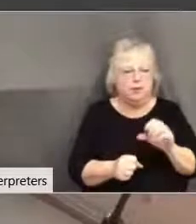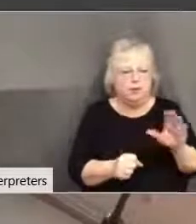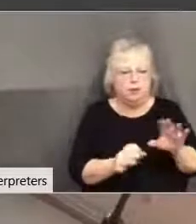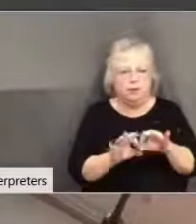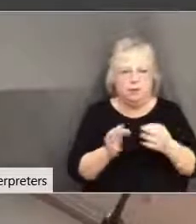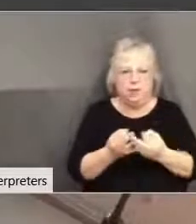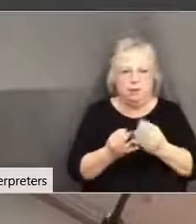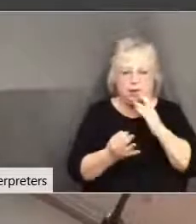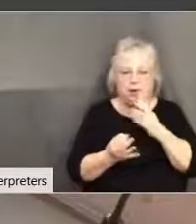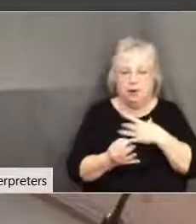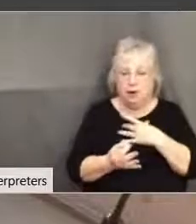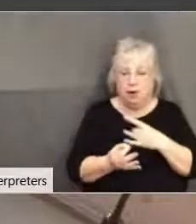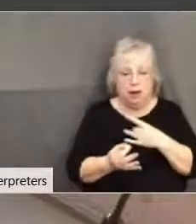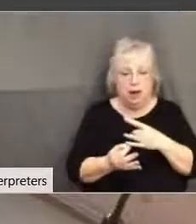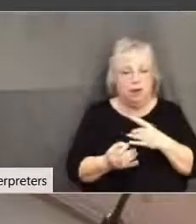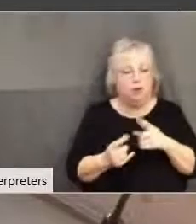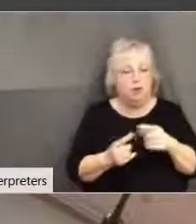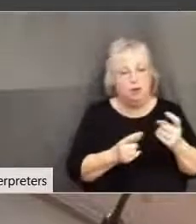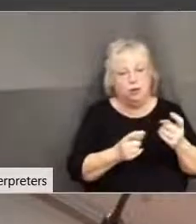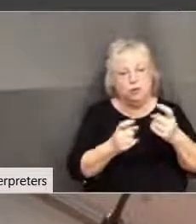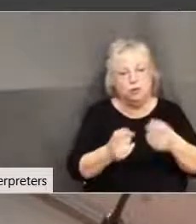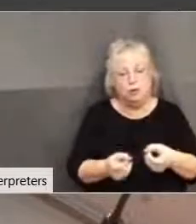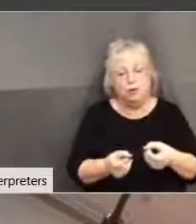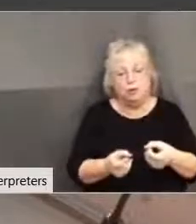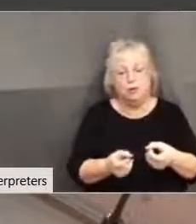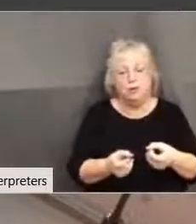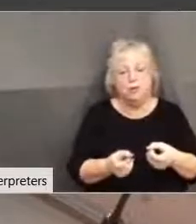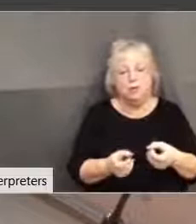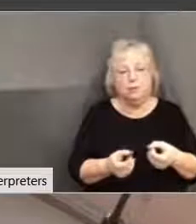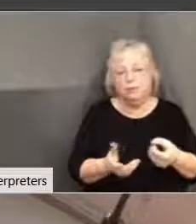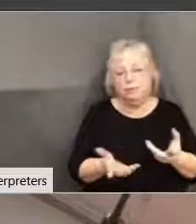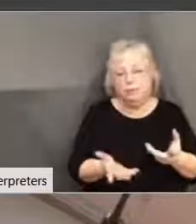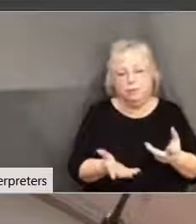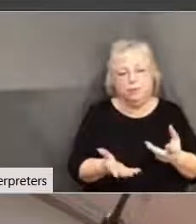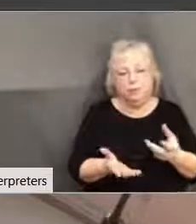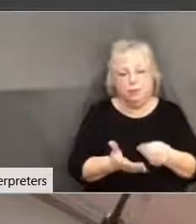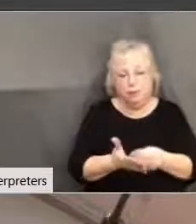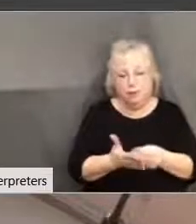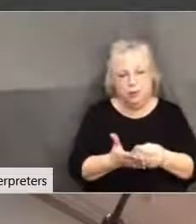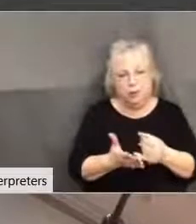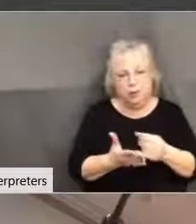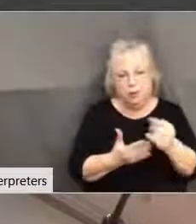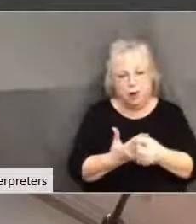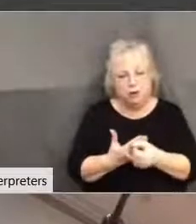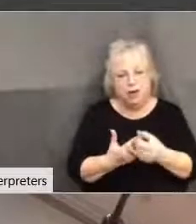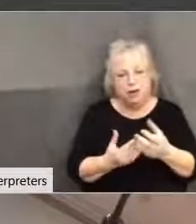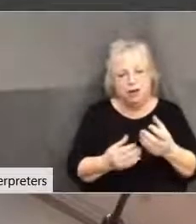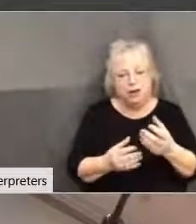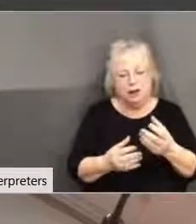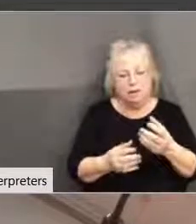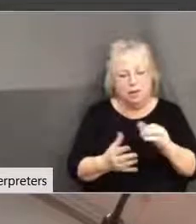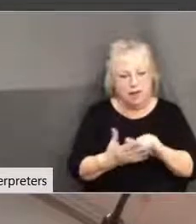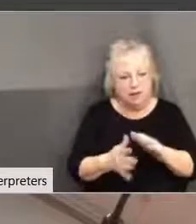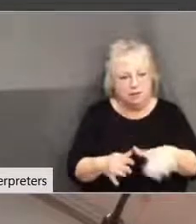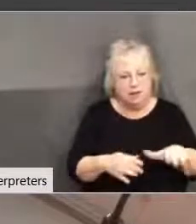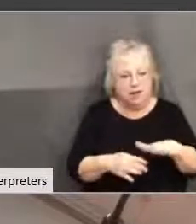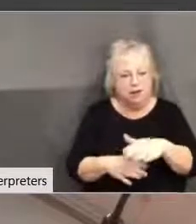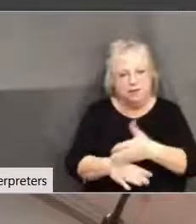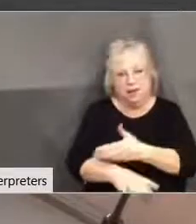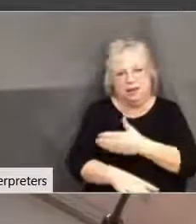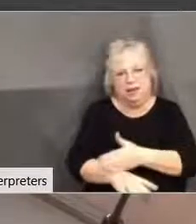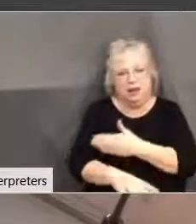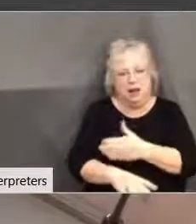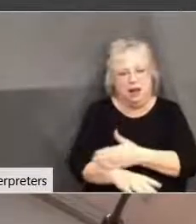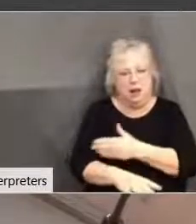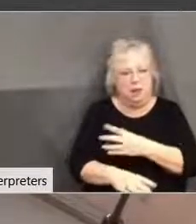Mr. Moore to contribute to the project of getting that field fixed up, and Field 1 is